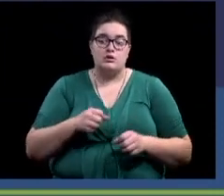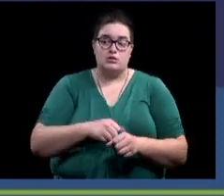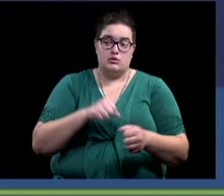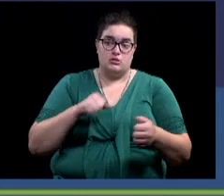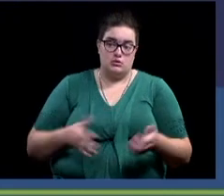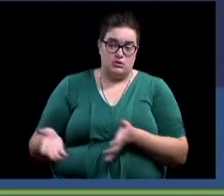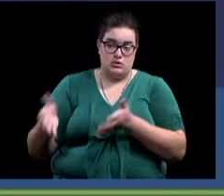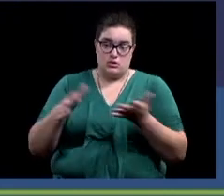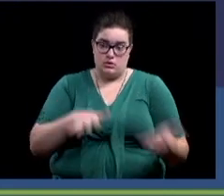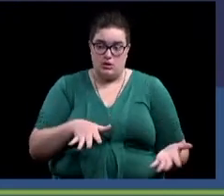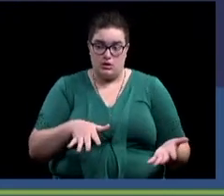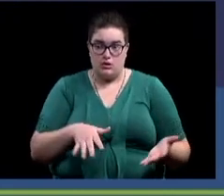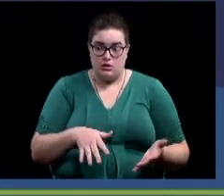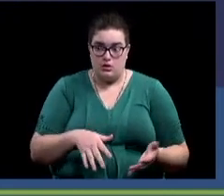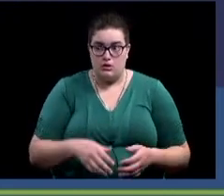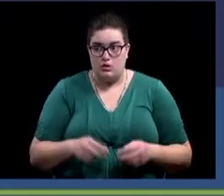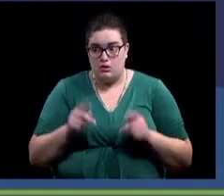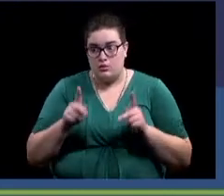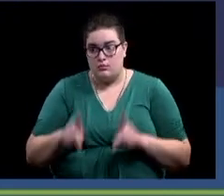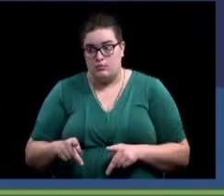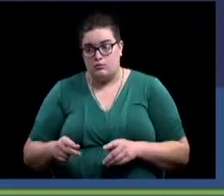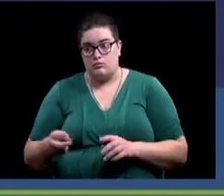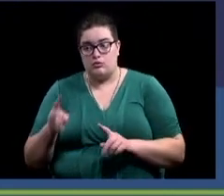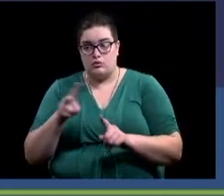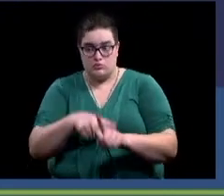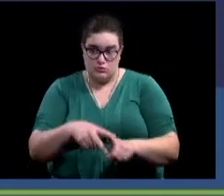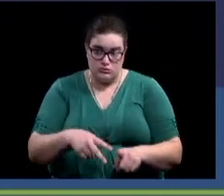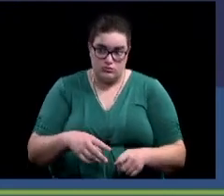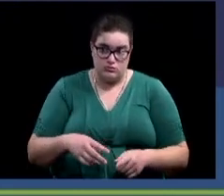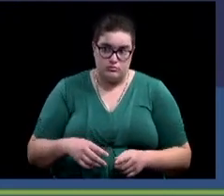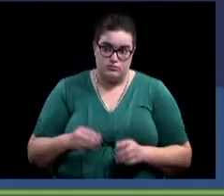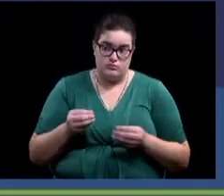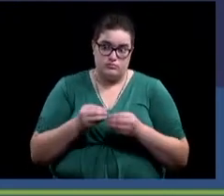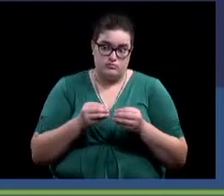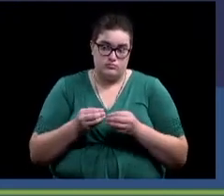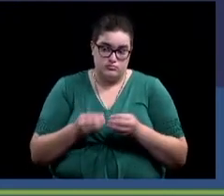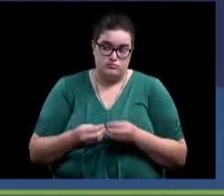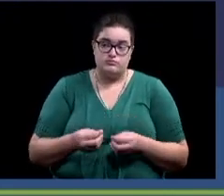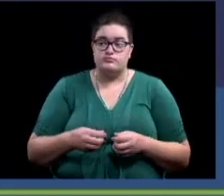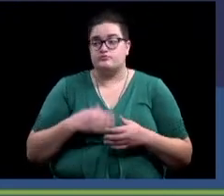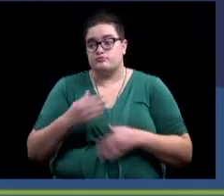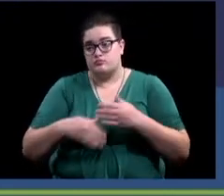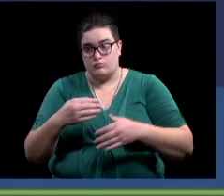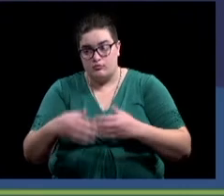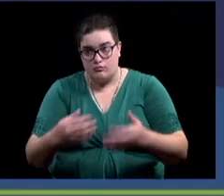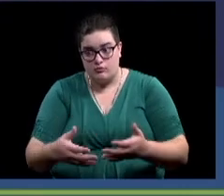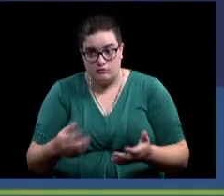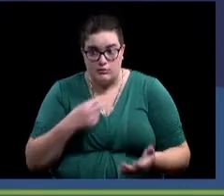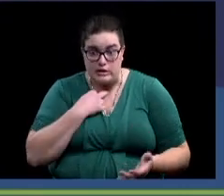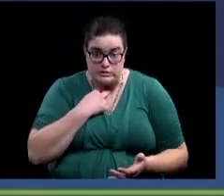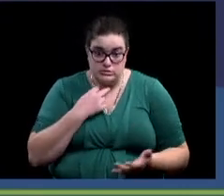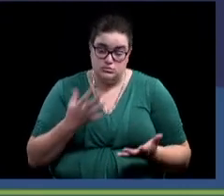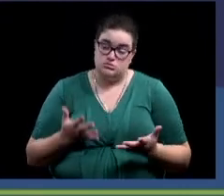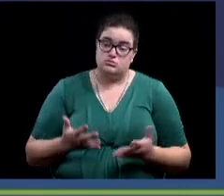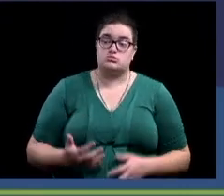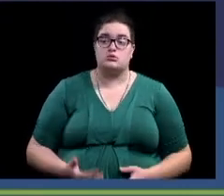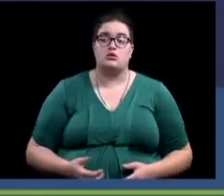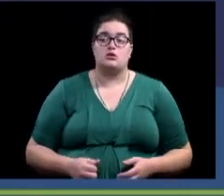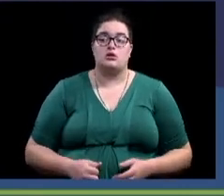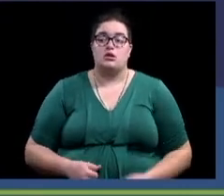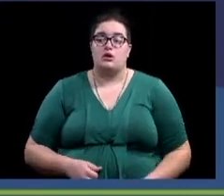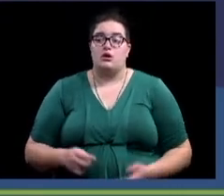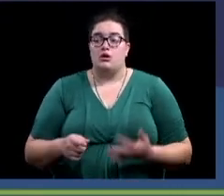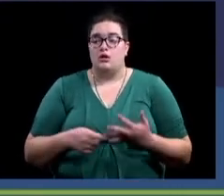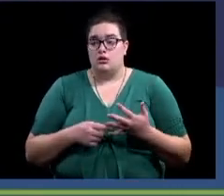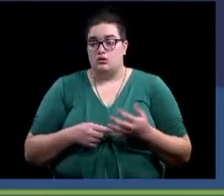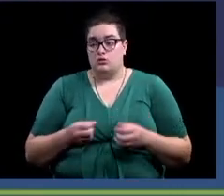if that refusal makes it impossible to determine whether a policy violation occurred, or the chief of police determines that the investigation will